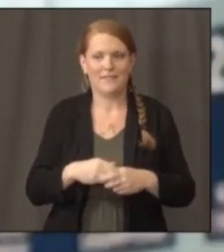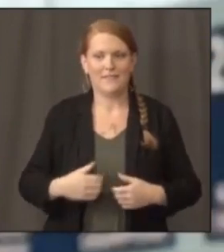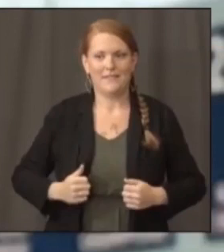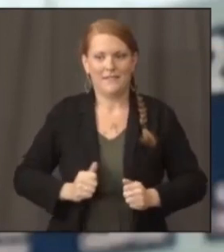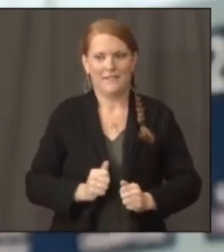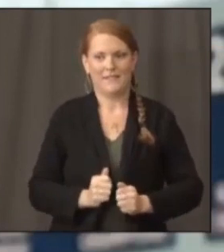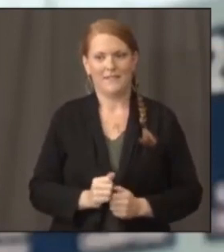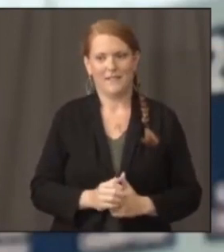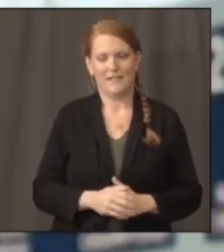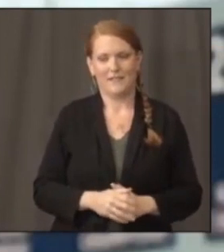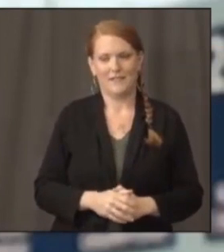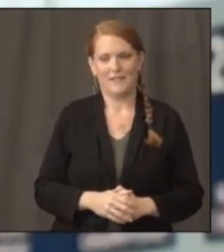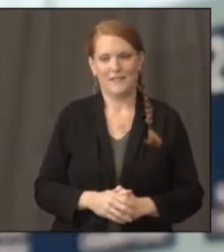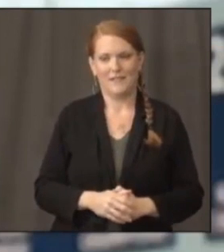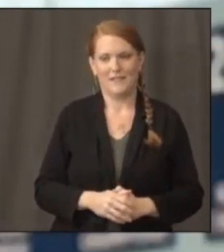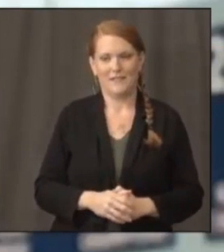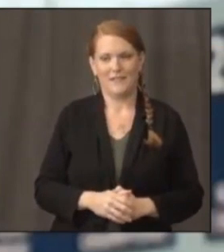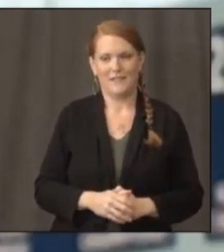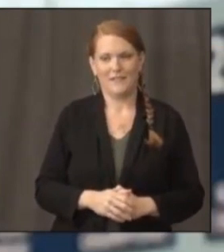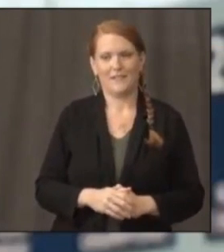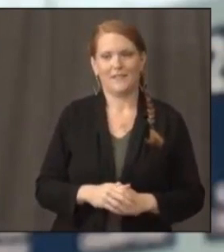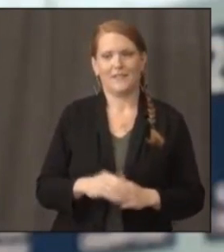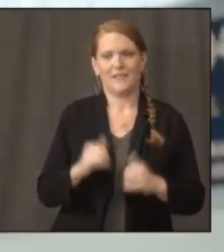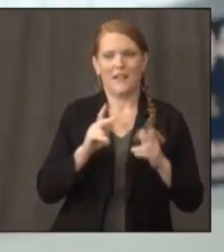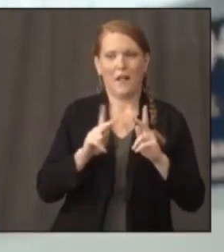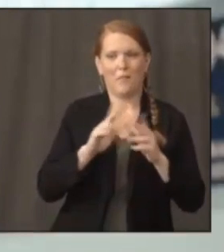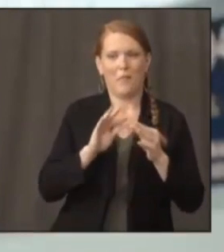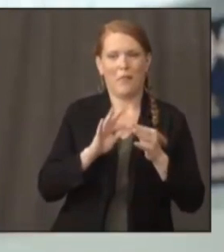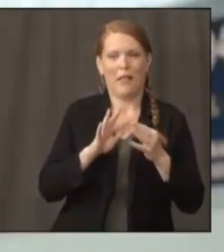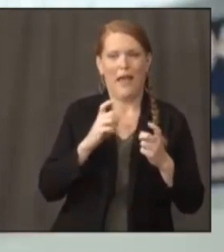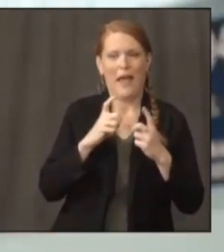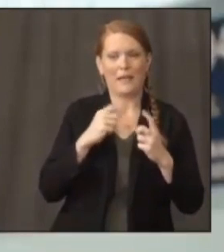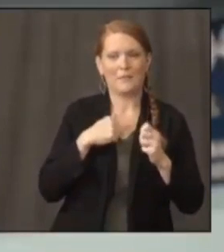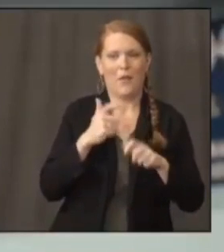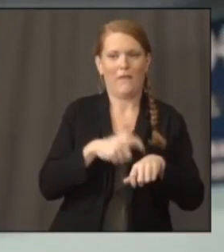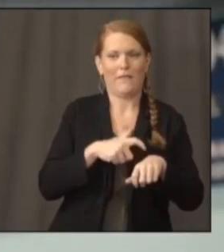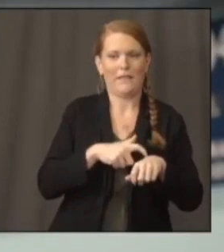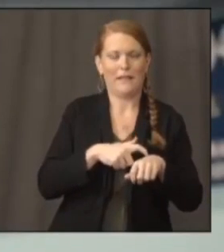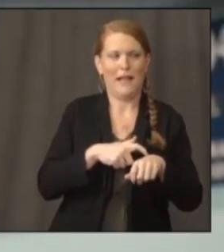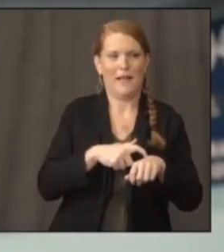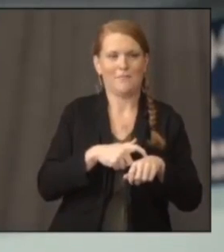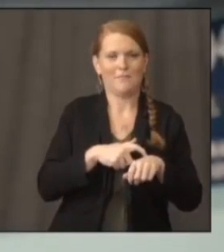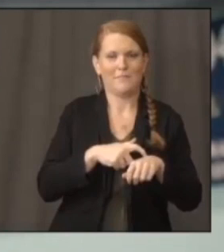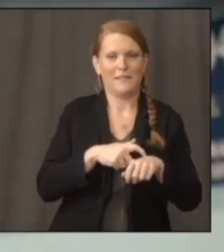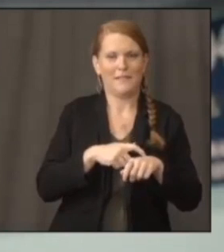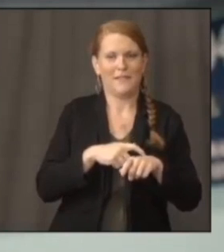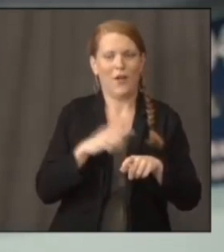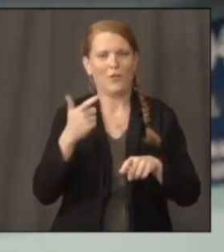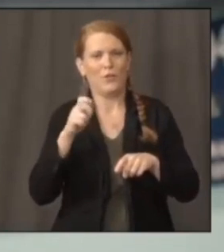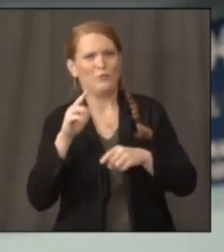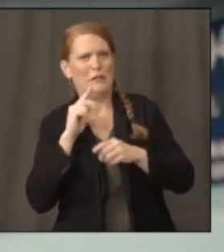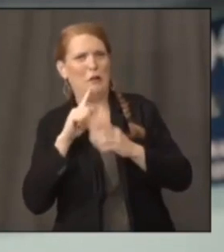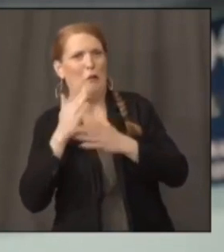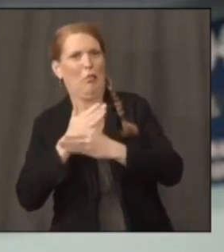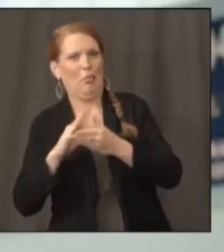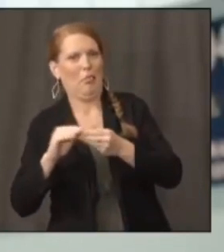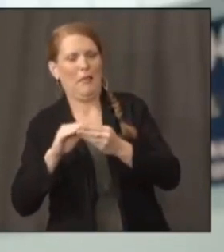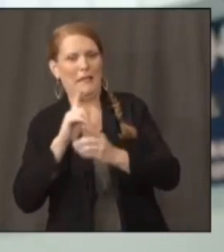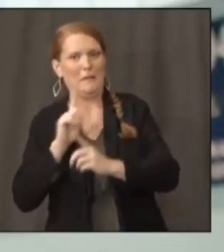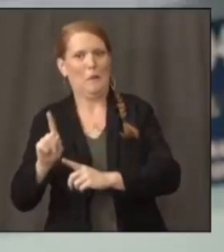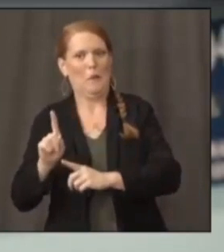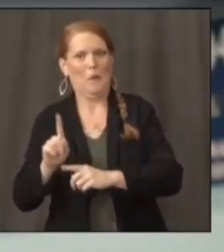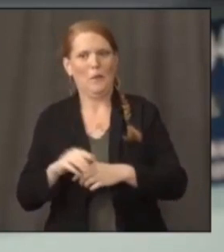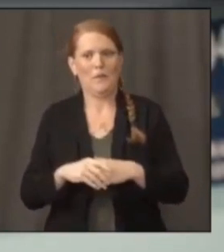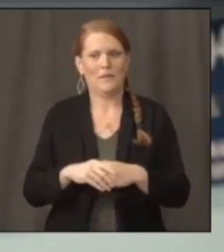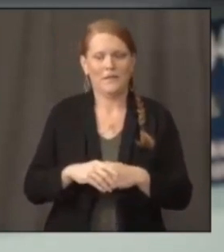People ask me all the time. Oh, geez, Gino, man. do I have to wear a Hey, mask? look, I don't have anything to say, Governor. One second, Gino. How can you